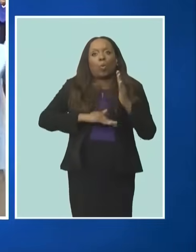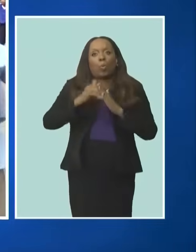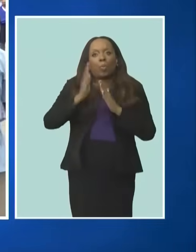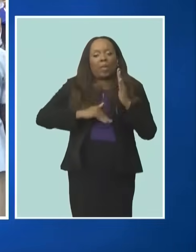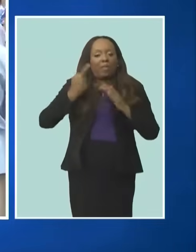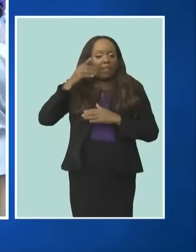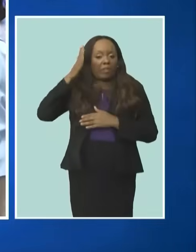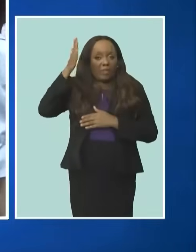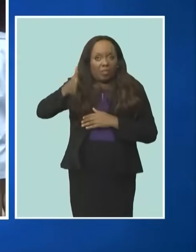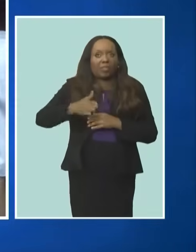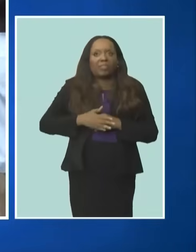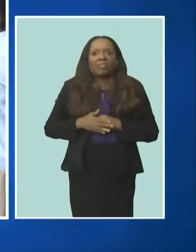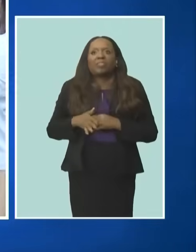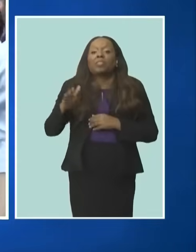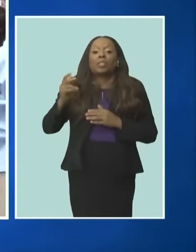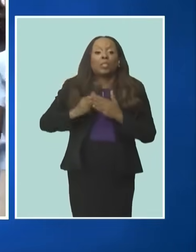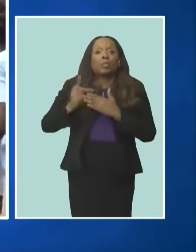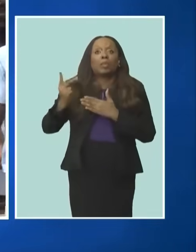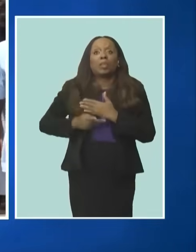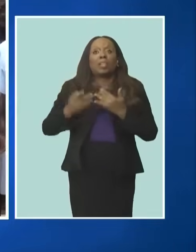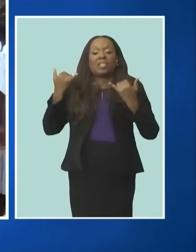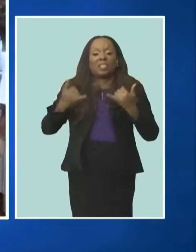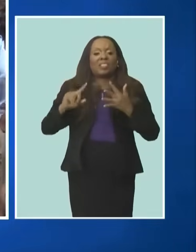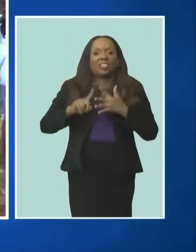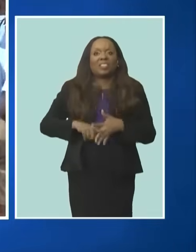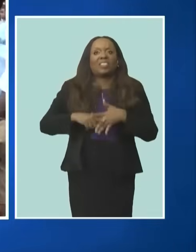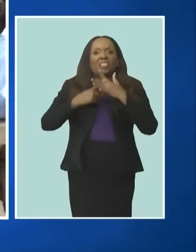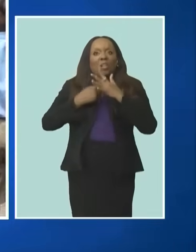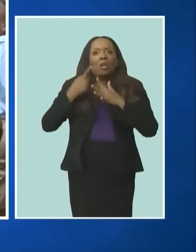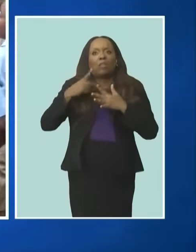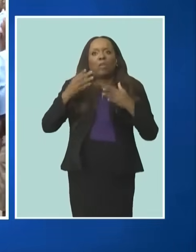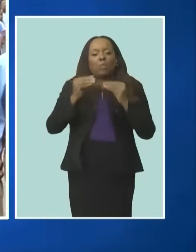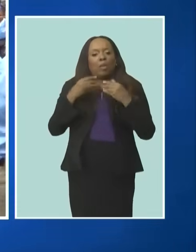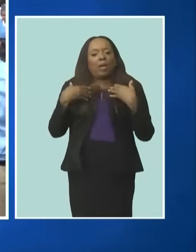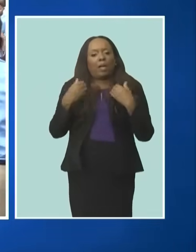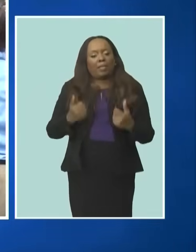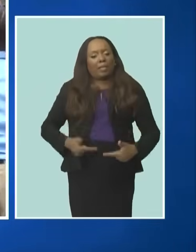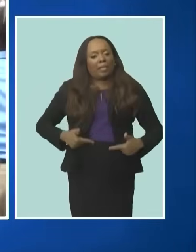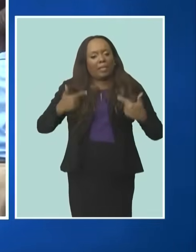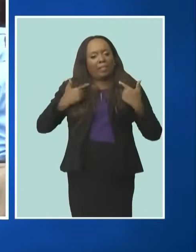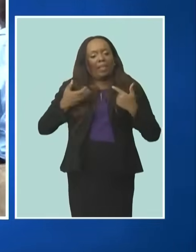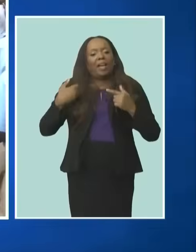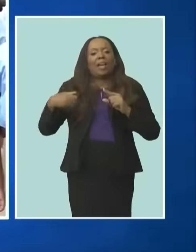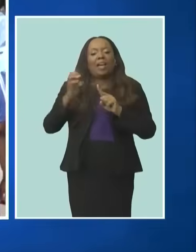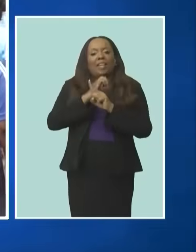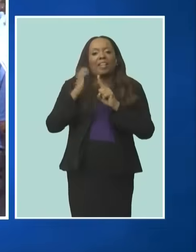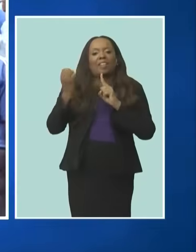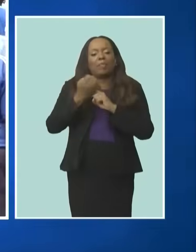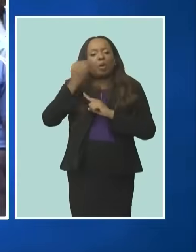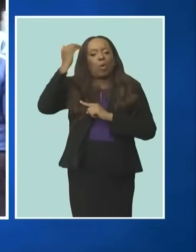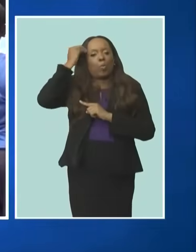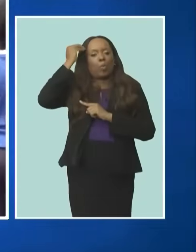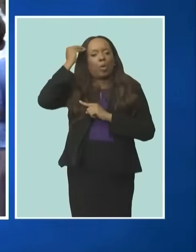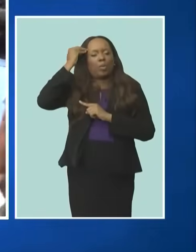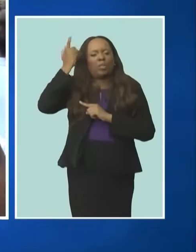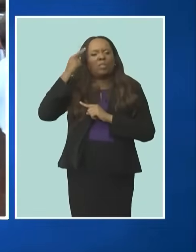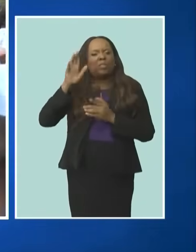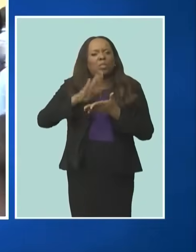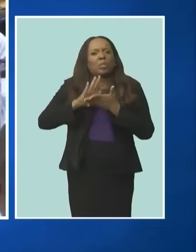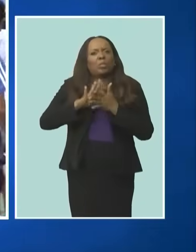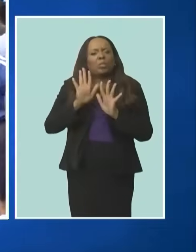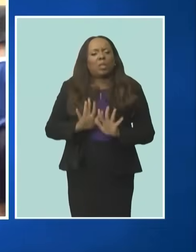Program is now officially underway, planting the seeds of healthy living and environmental awareness in schools across the